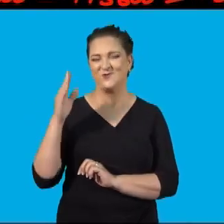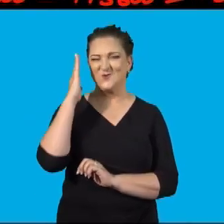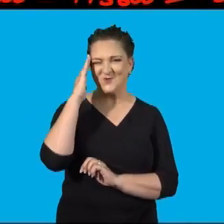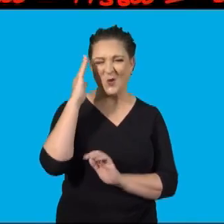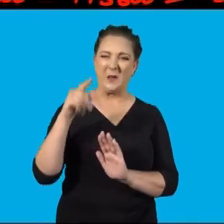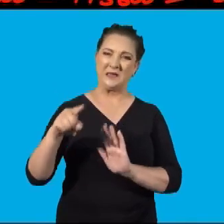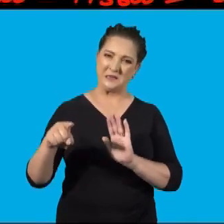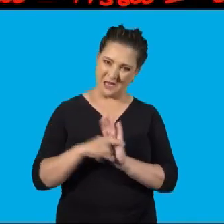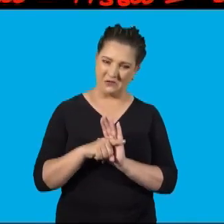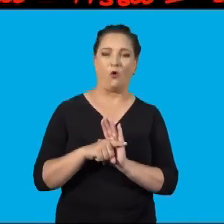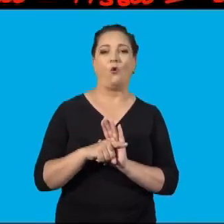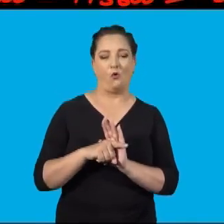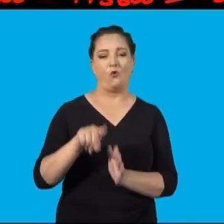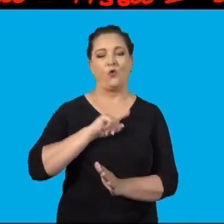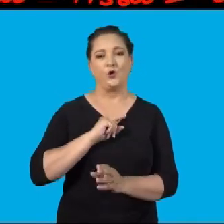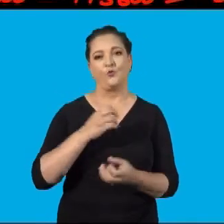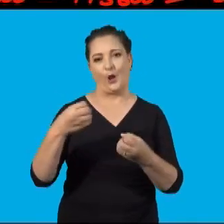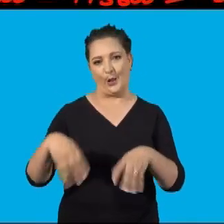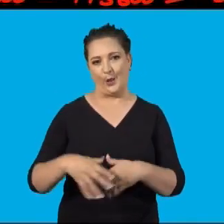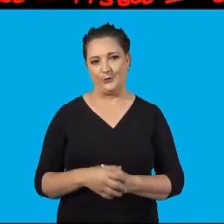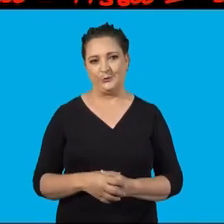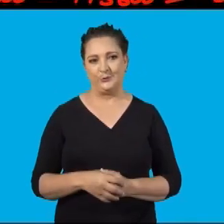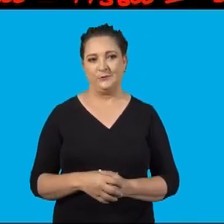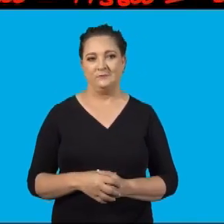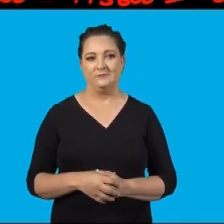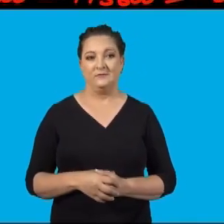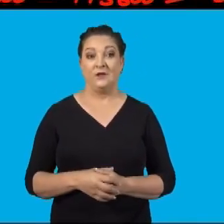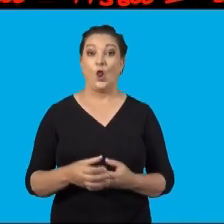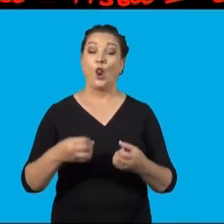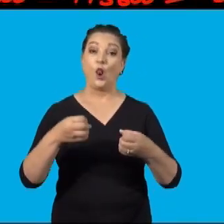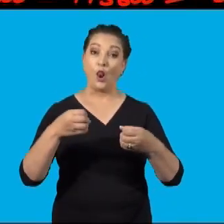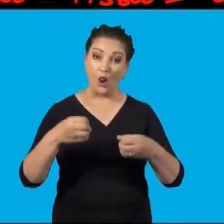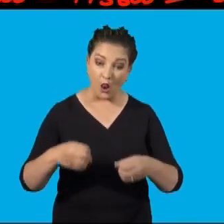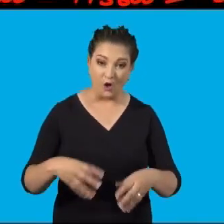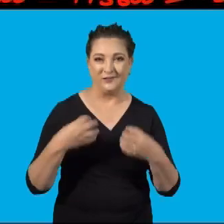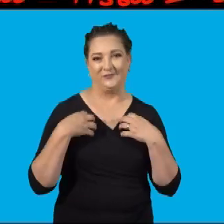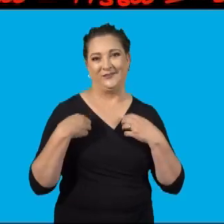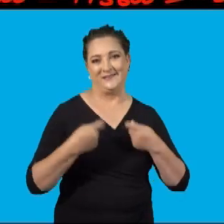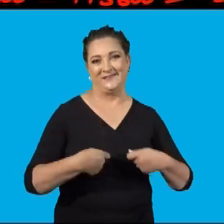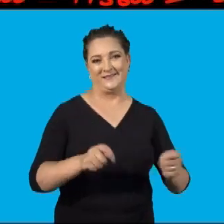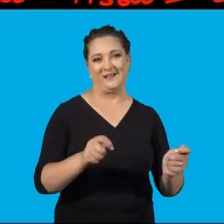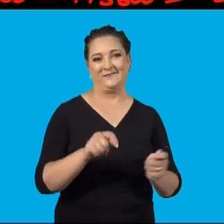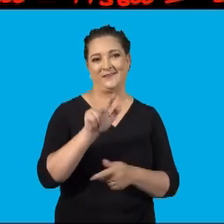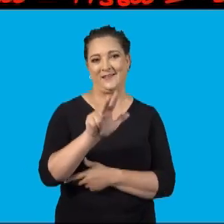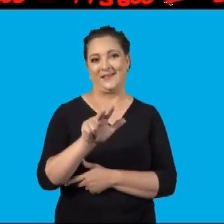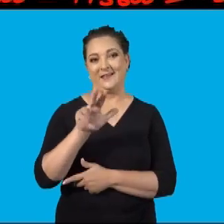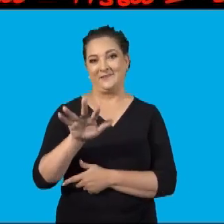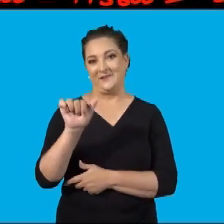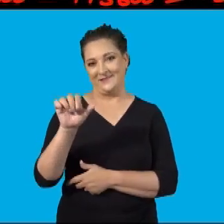85,600. Once it is negative, that's a loss. So we have got the loss on the sale of